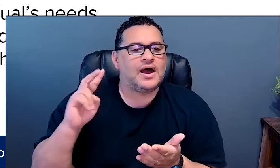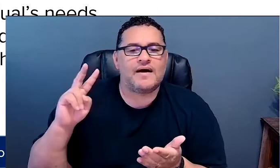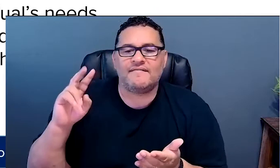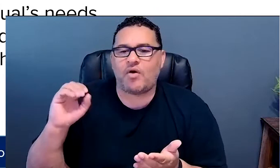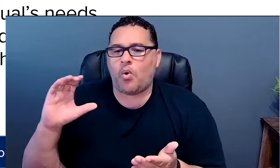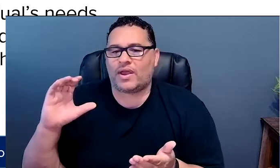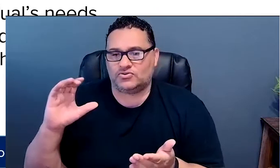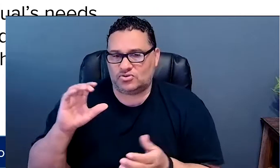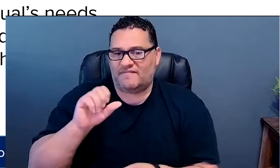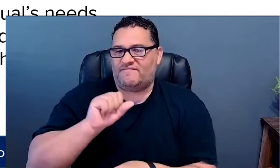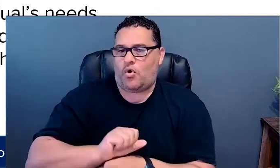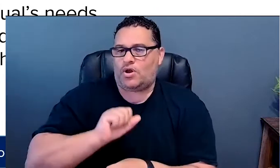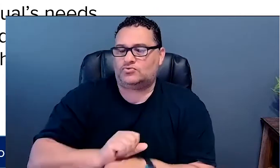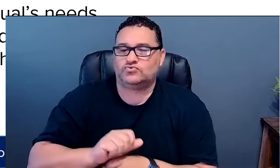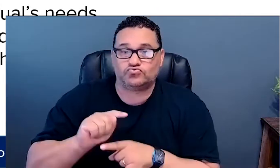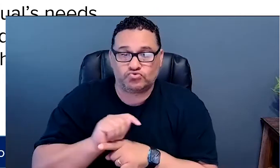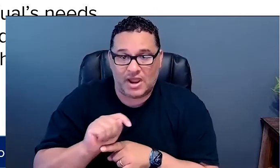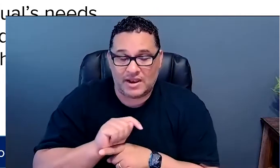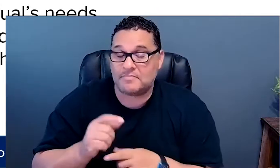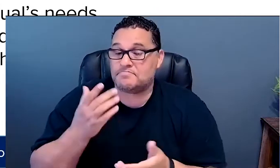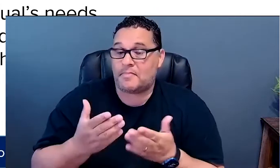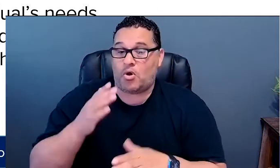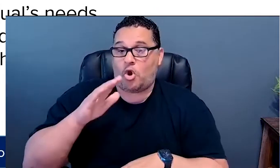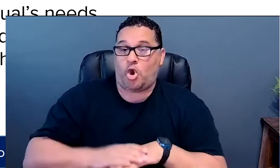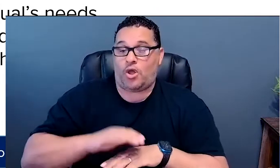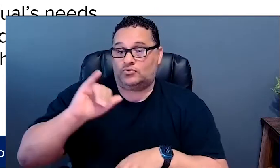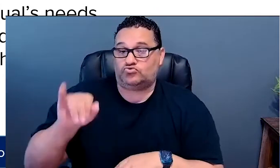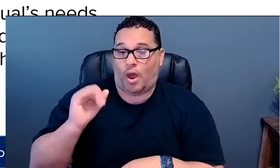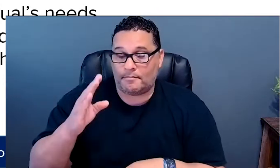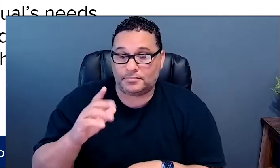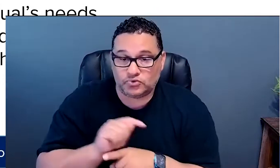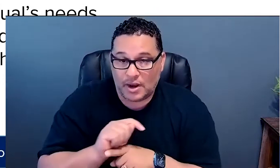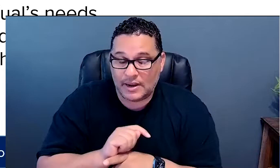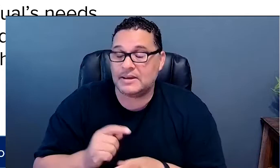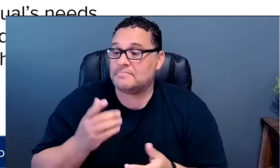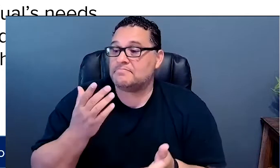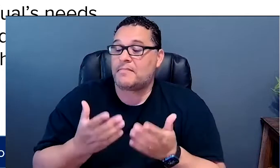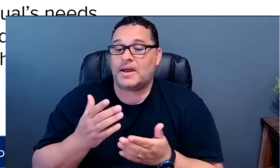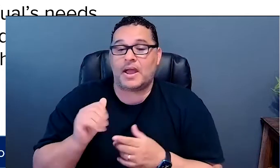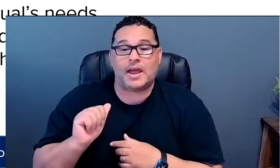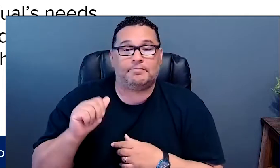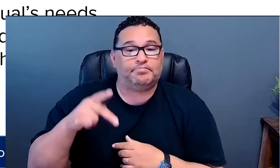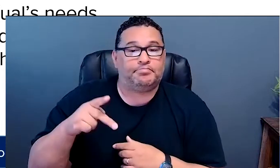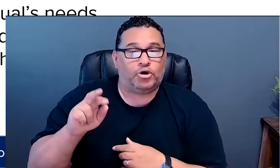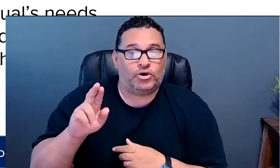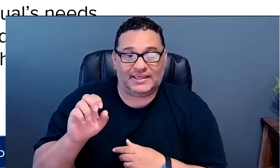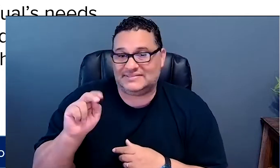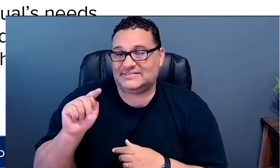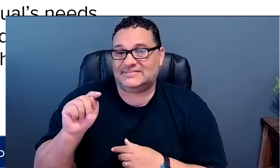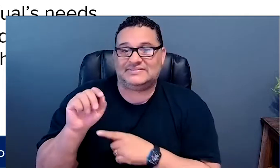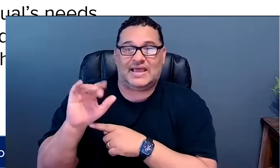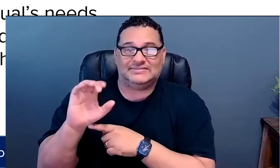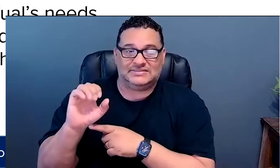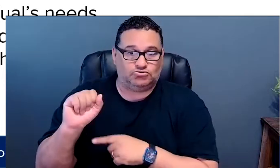training, maybe it's on-the-job training, perhaps it's an apprenticeship program. It